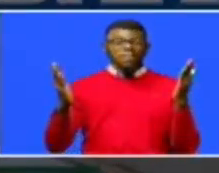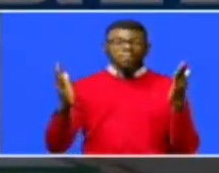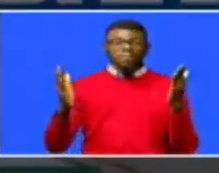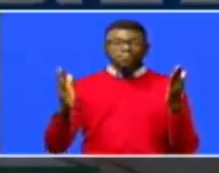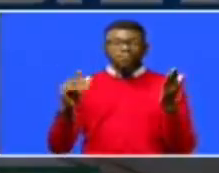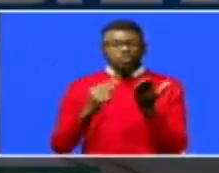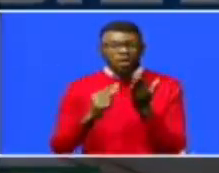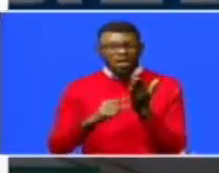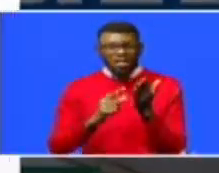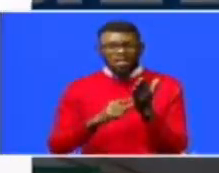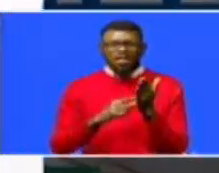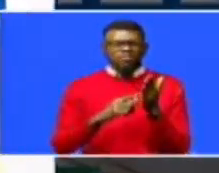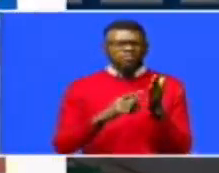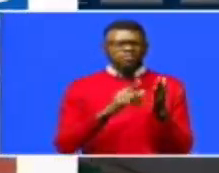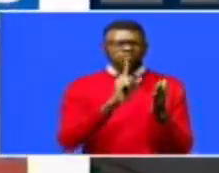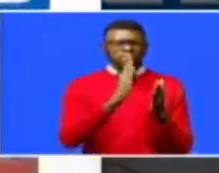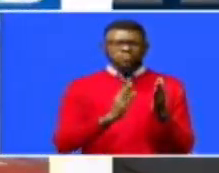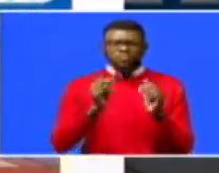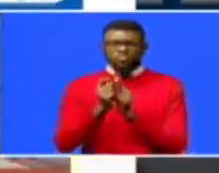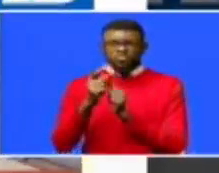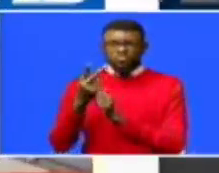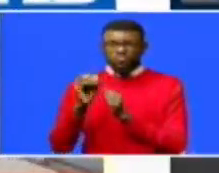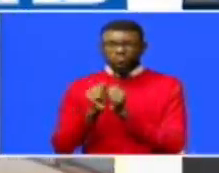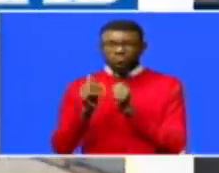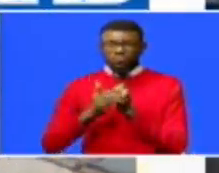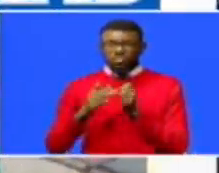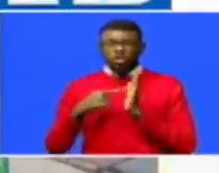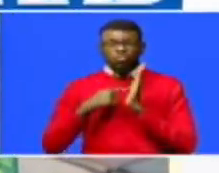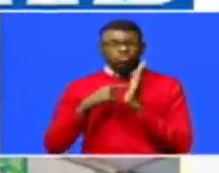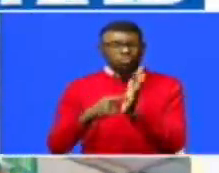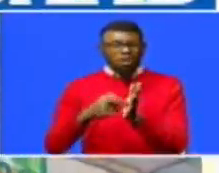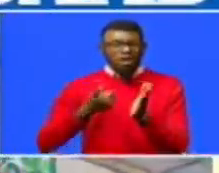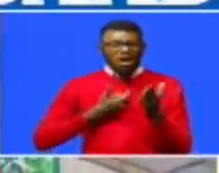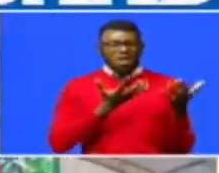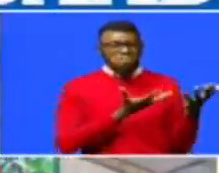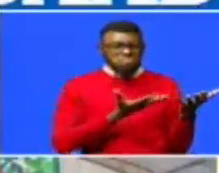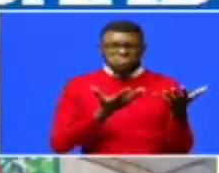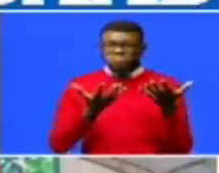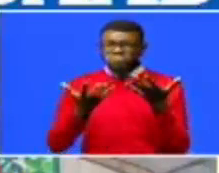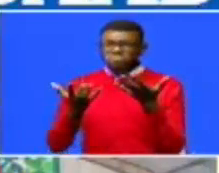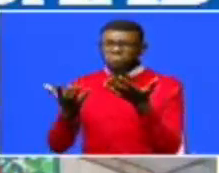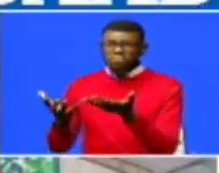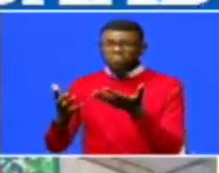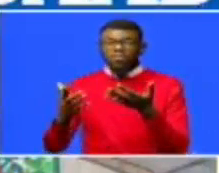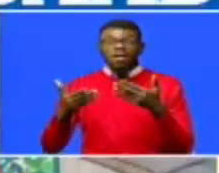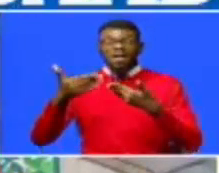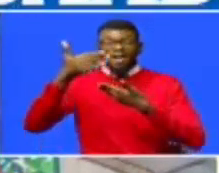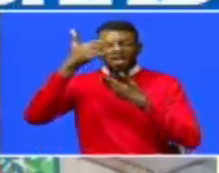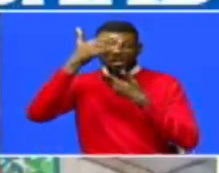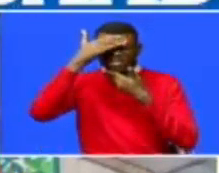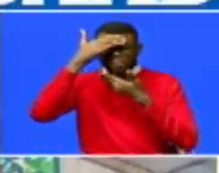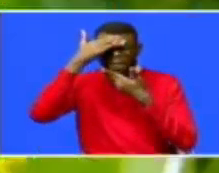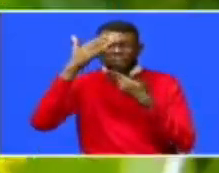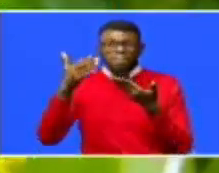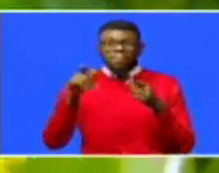dated 1st December 2019, reported that some of the trafficked girls ended up in the hands of Al-Shabaab militants in